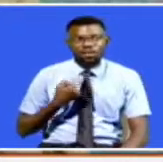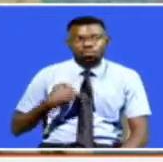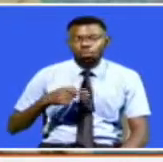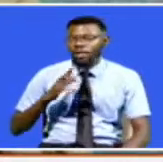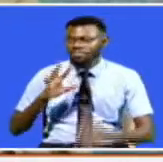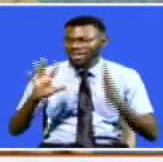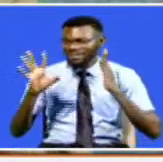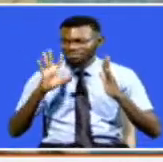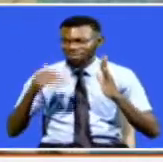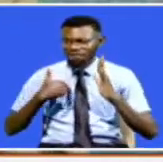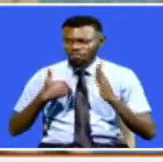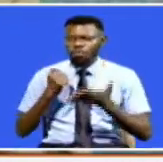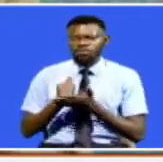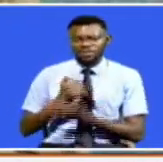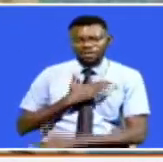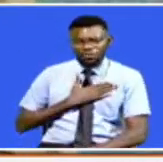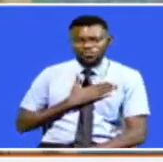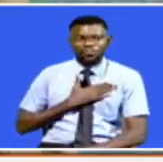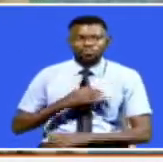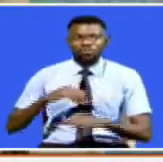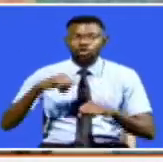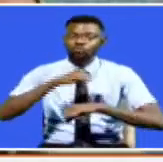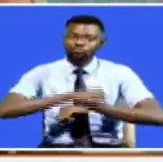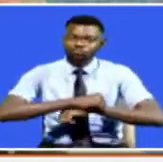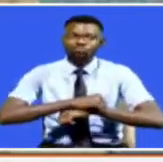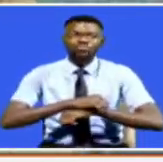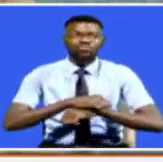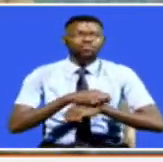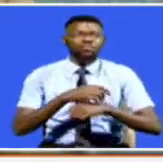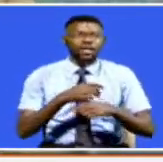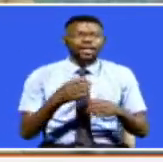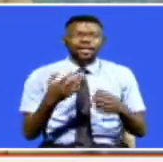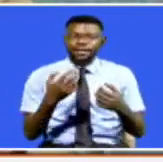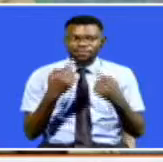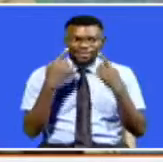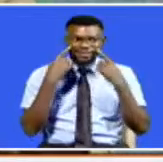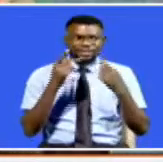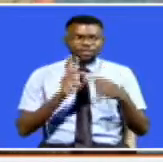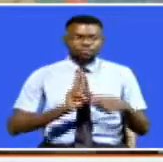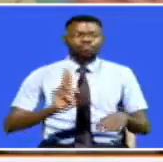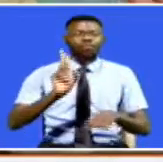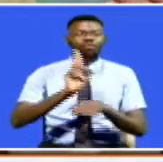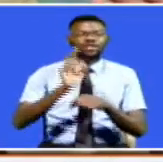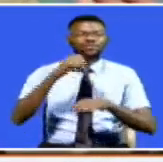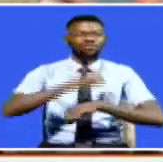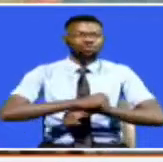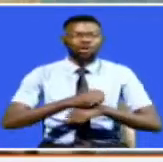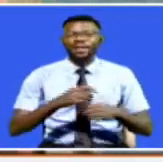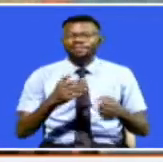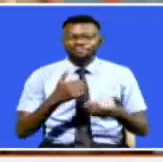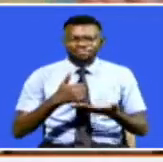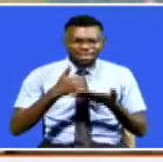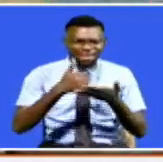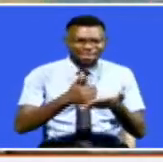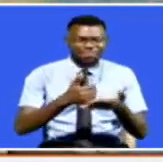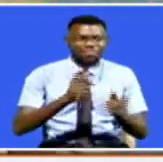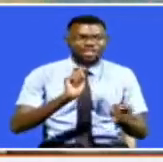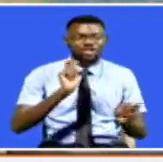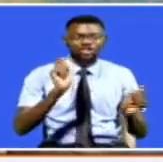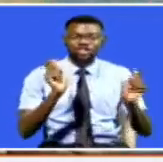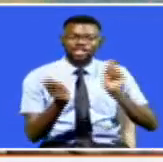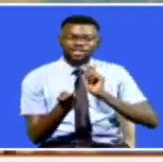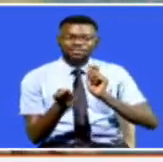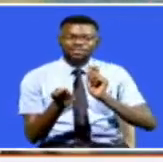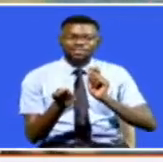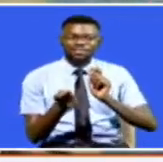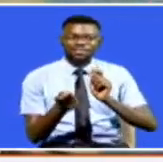came up with a print as a school. We've been helping, and then we are using the school as a platform for change so that it can go to the whole